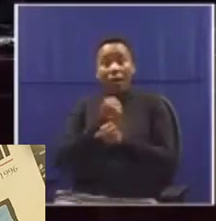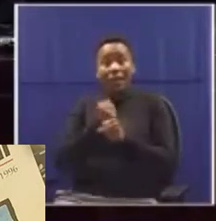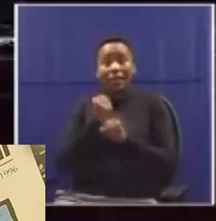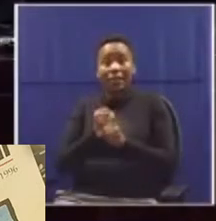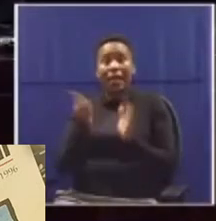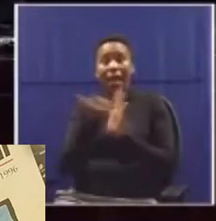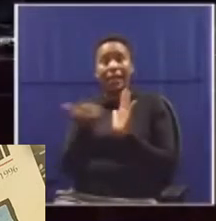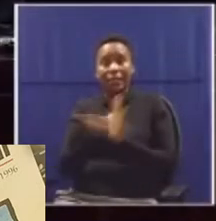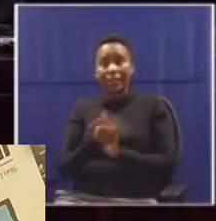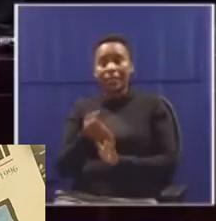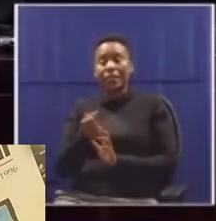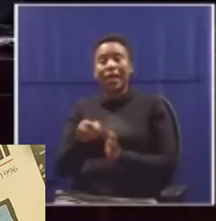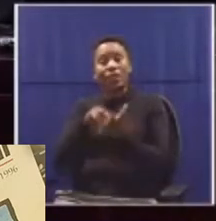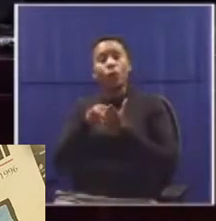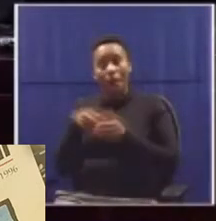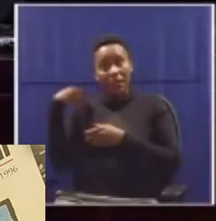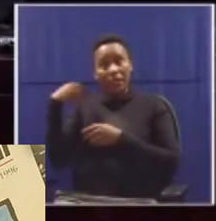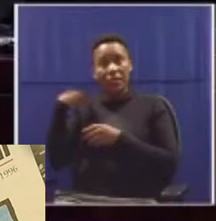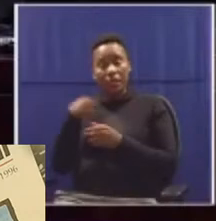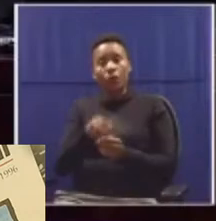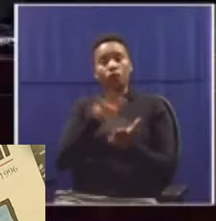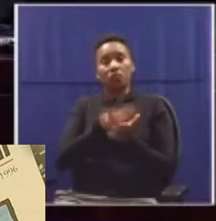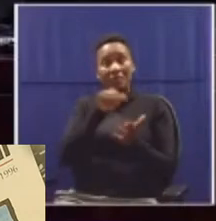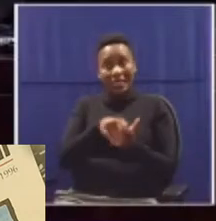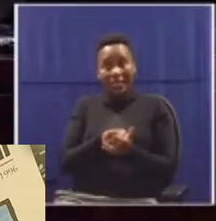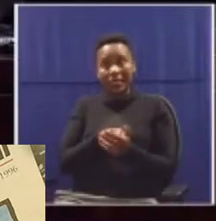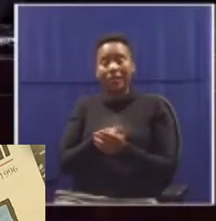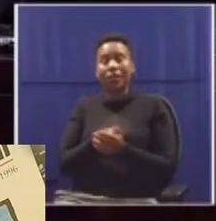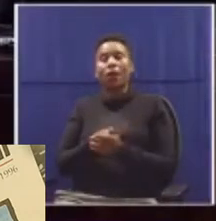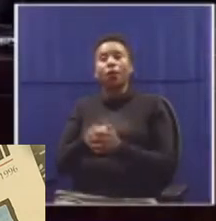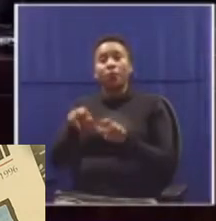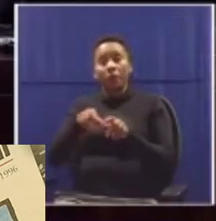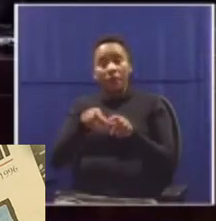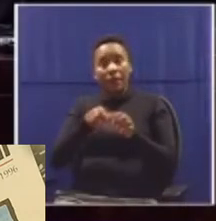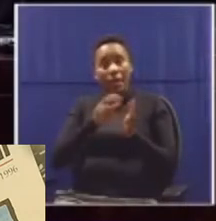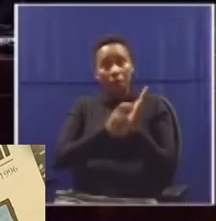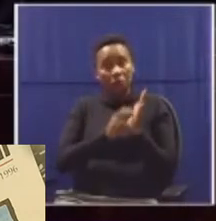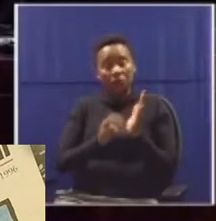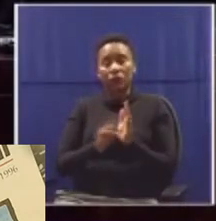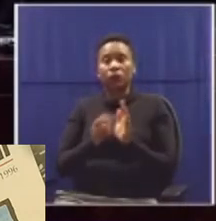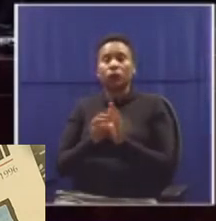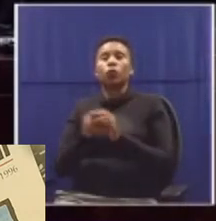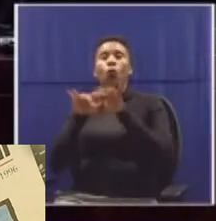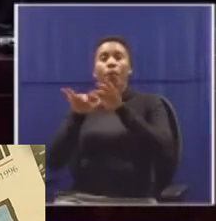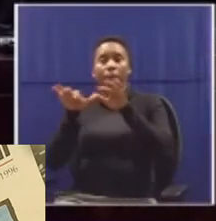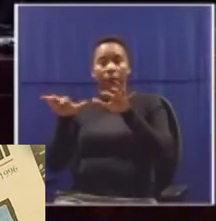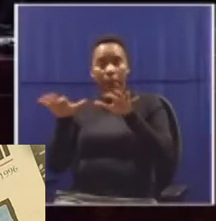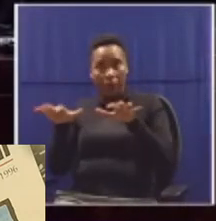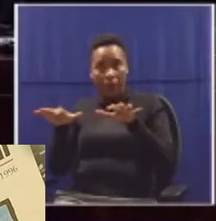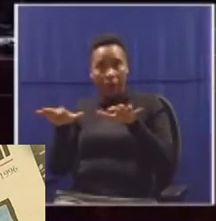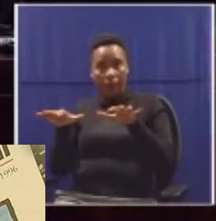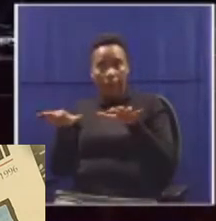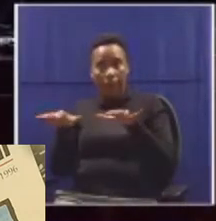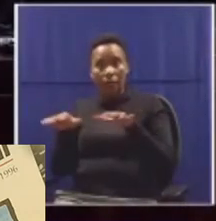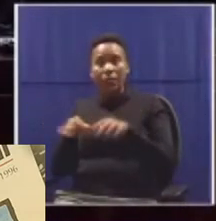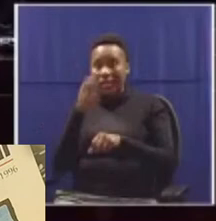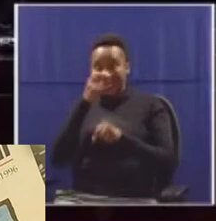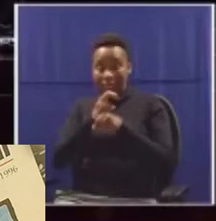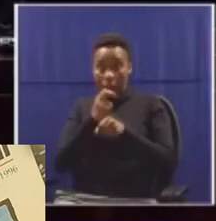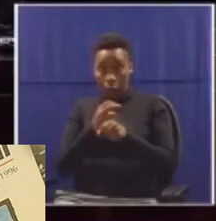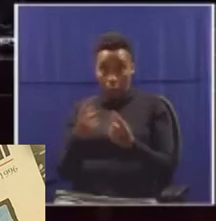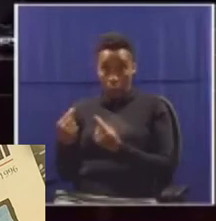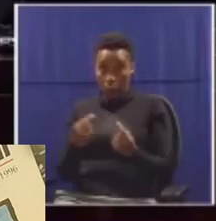minister to pass regulations in relation to the community service that candidate legal practitioners and legal practitioners need to